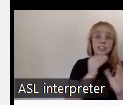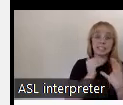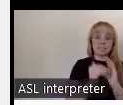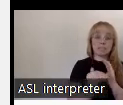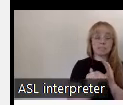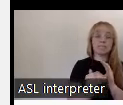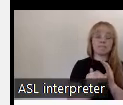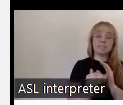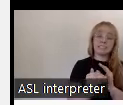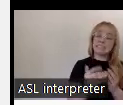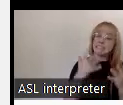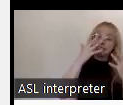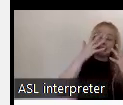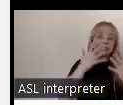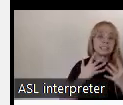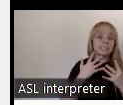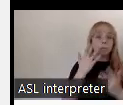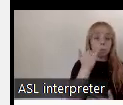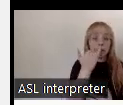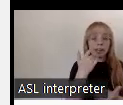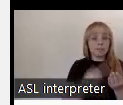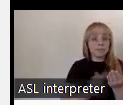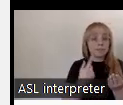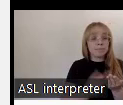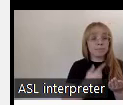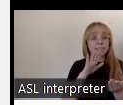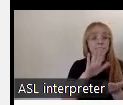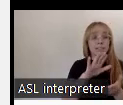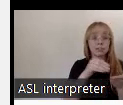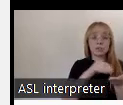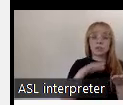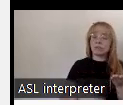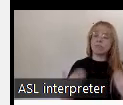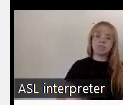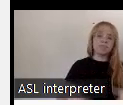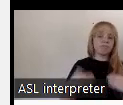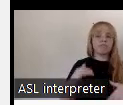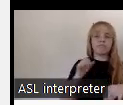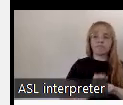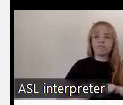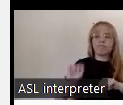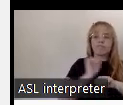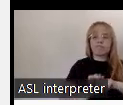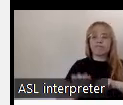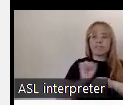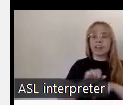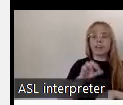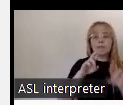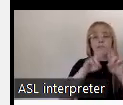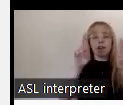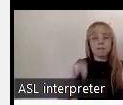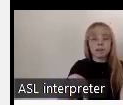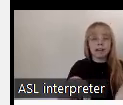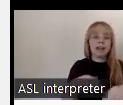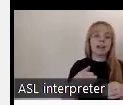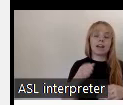which is incredibly unfortunate because sometimes those students have worked really hard on things like resumes and